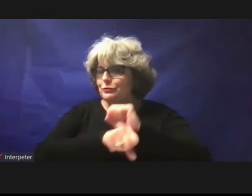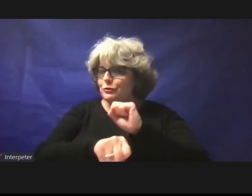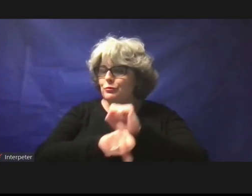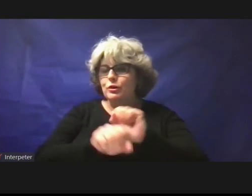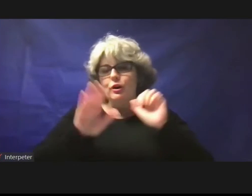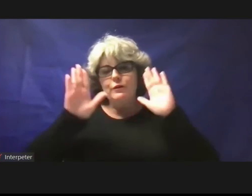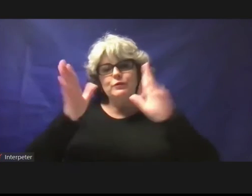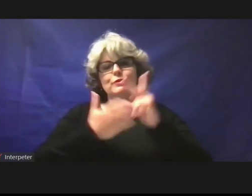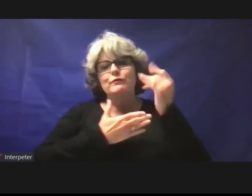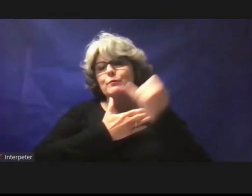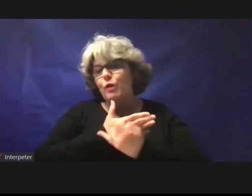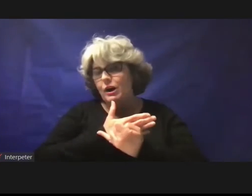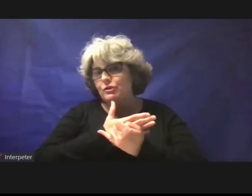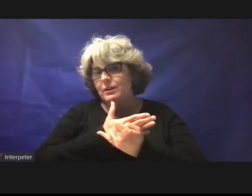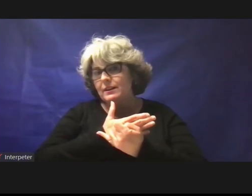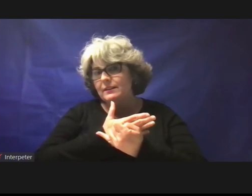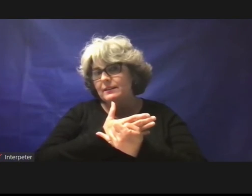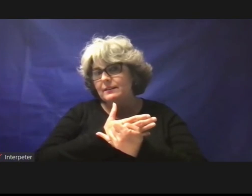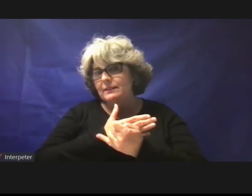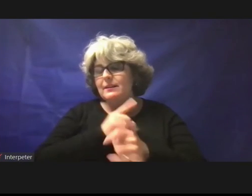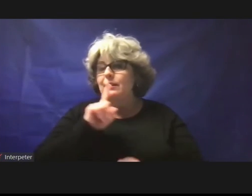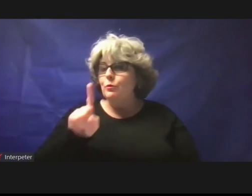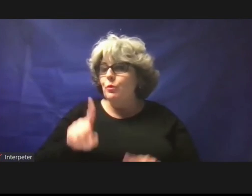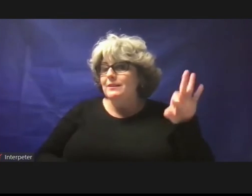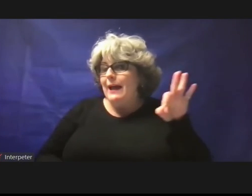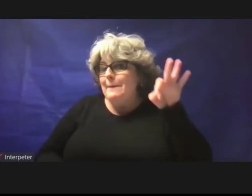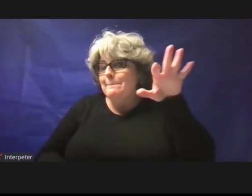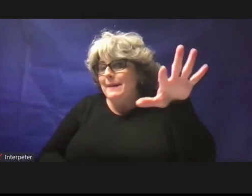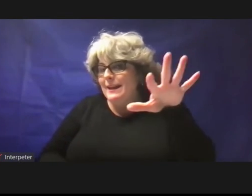wonderful project. And I just want to make a pitch.